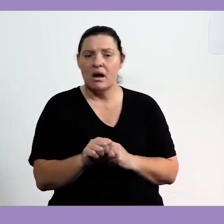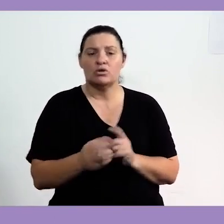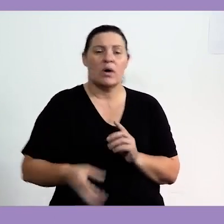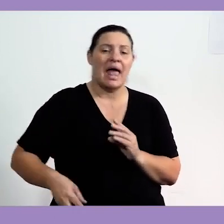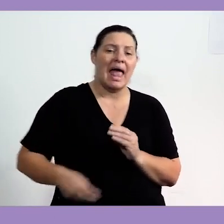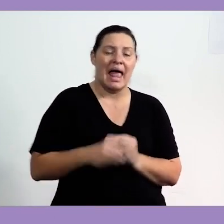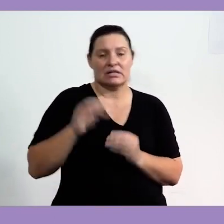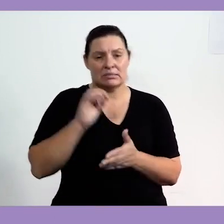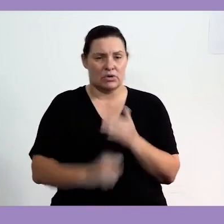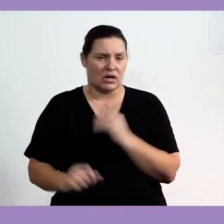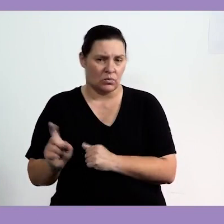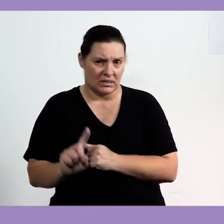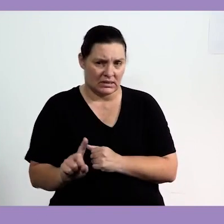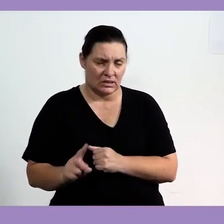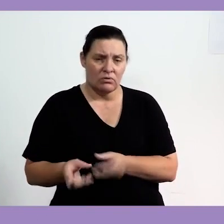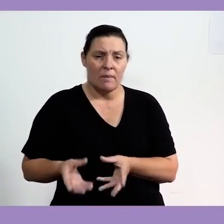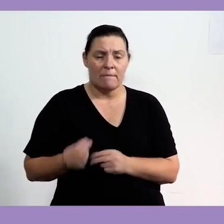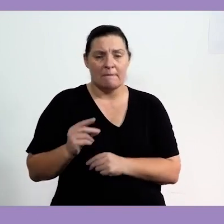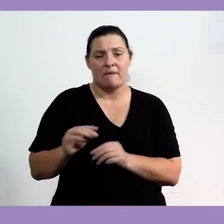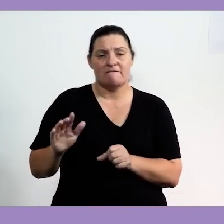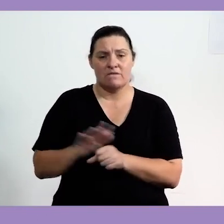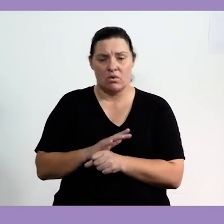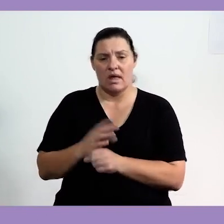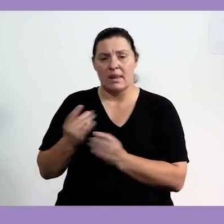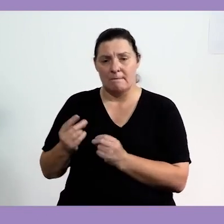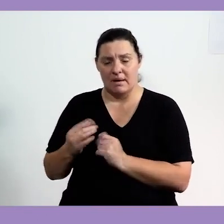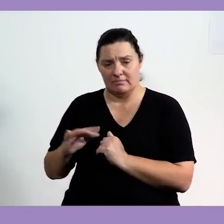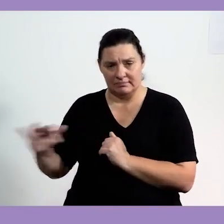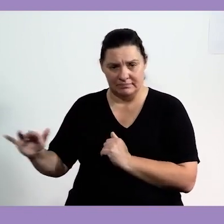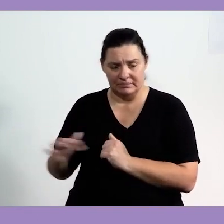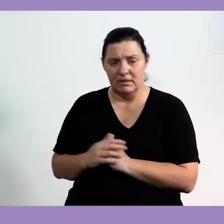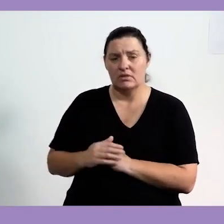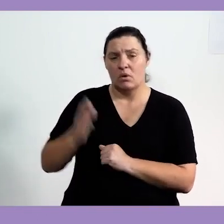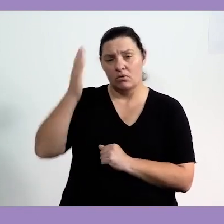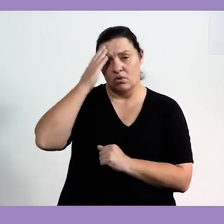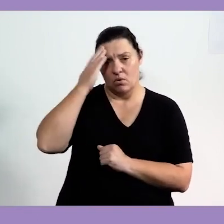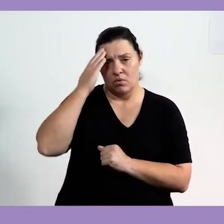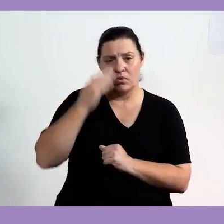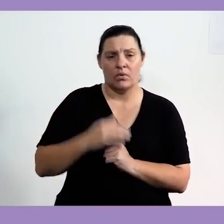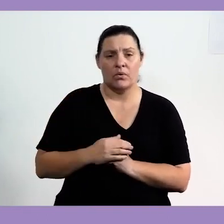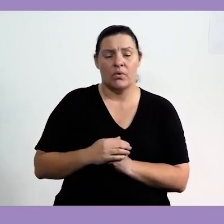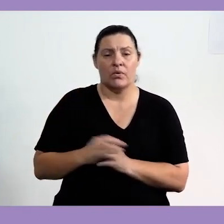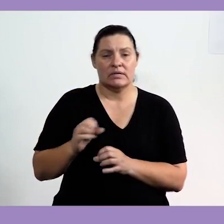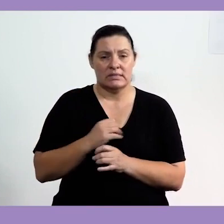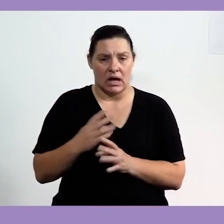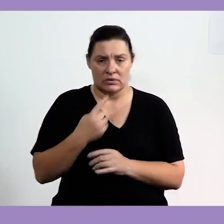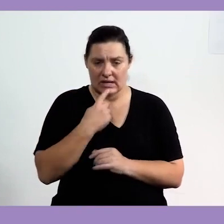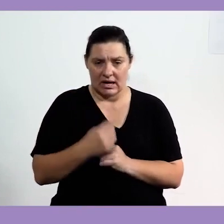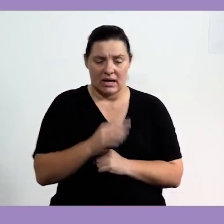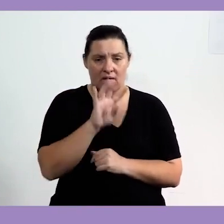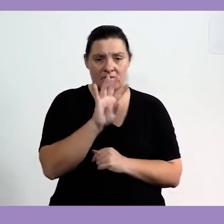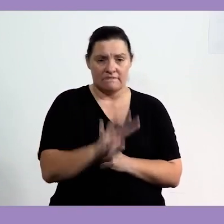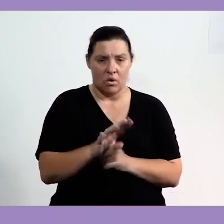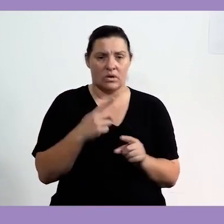figure out what to add or subtract to get the whole equation. So we know that we are going to start